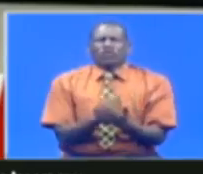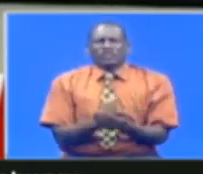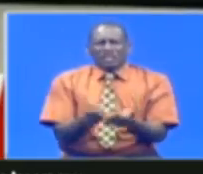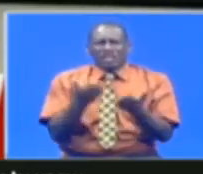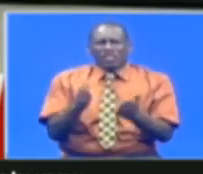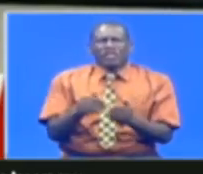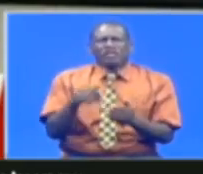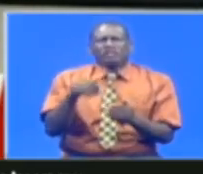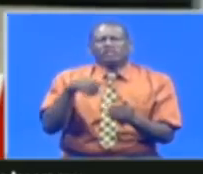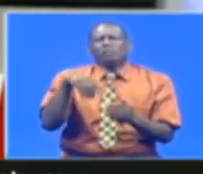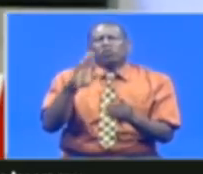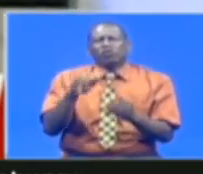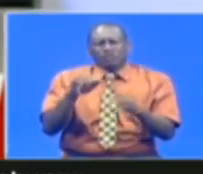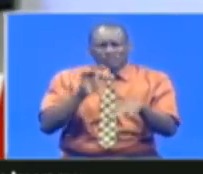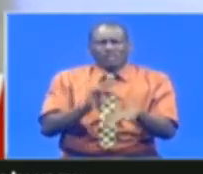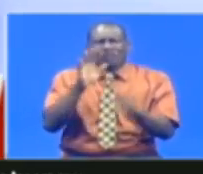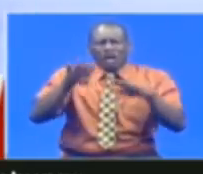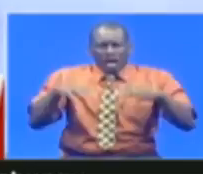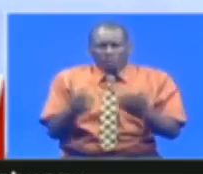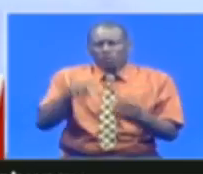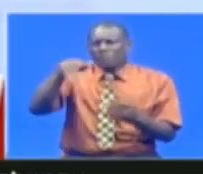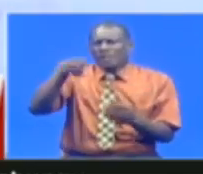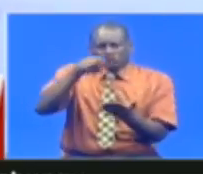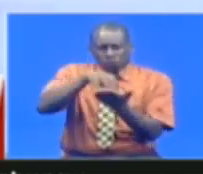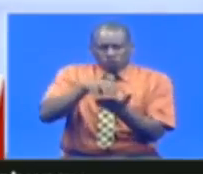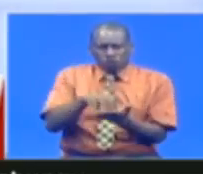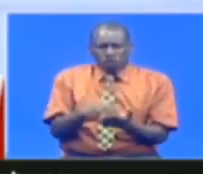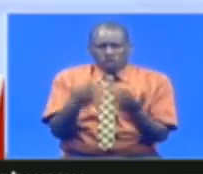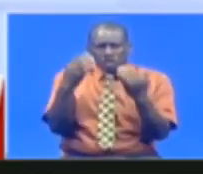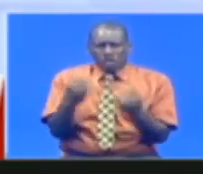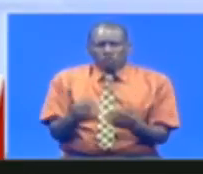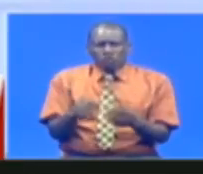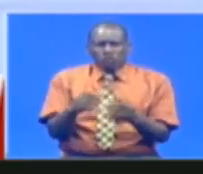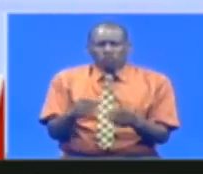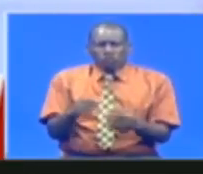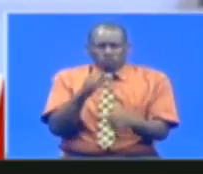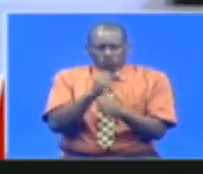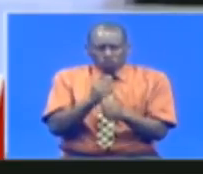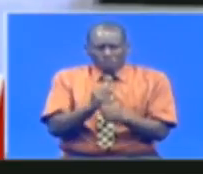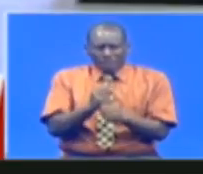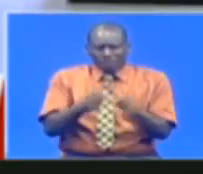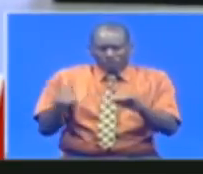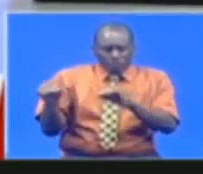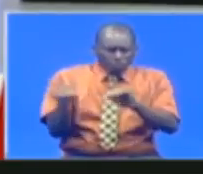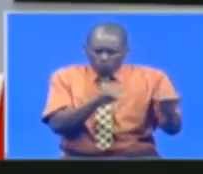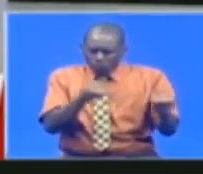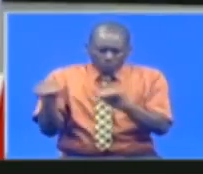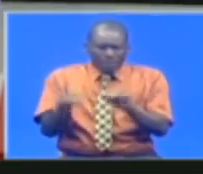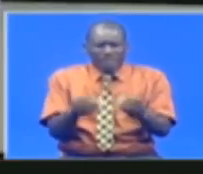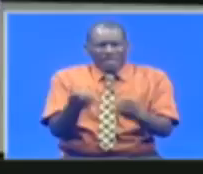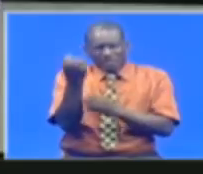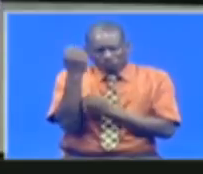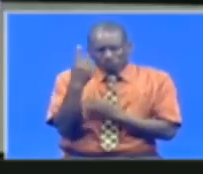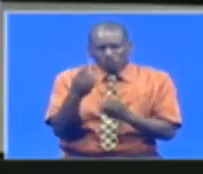more intricate when it comes to the position of Principal Secretary. And to make the movements simpler, we